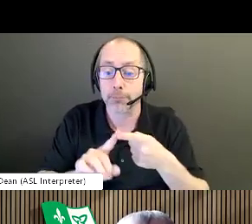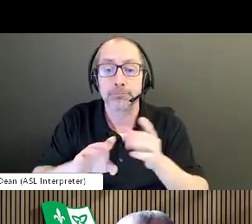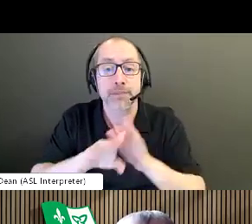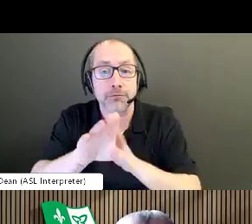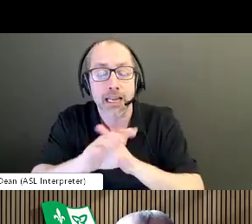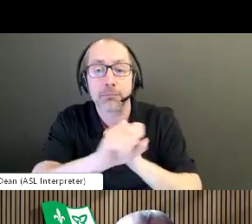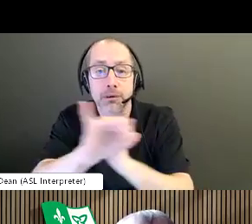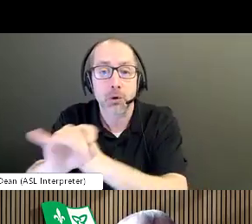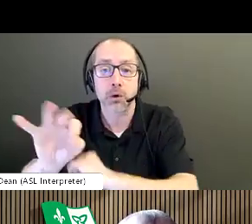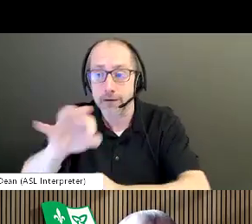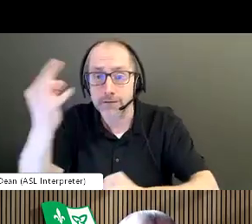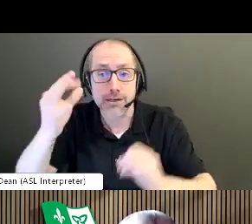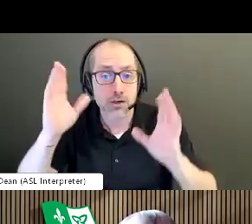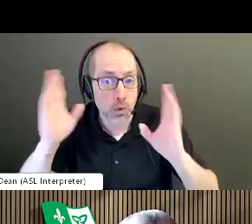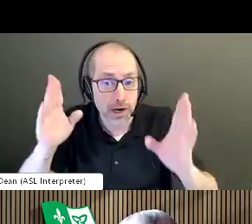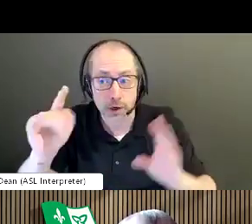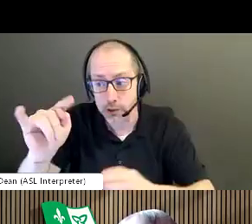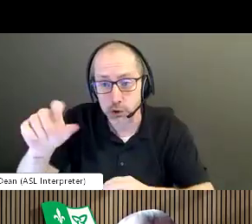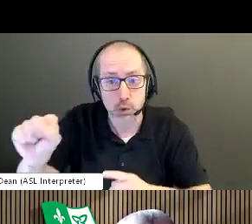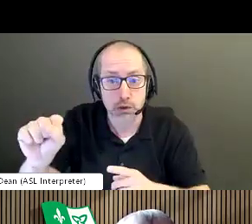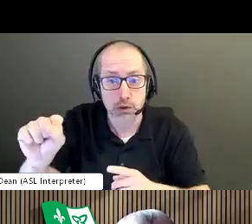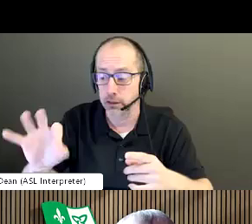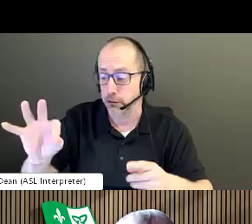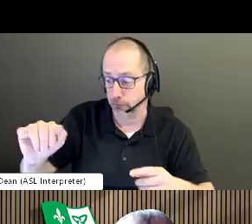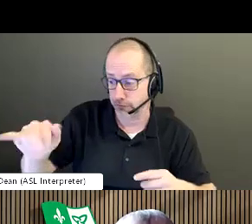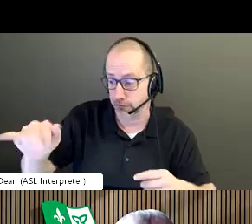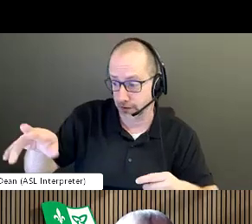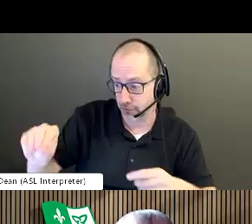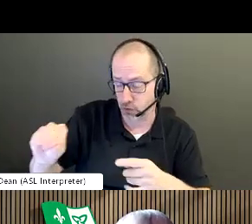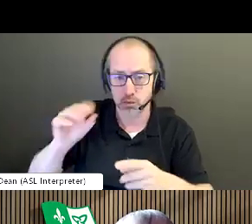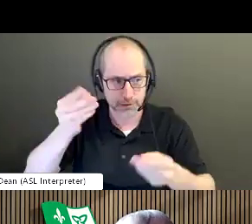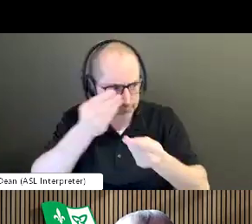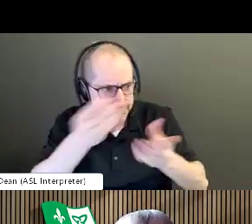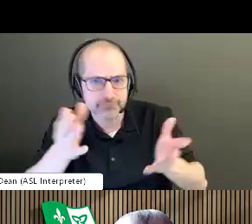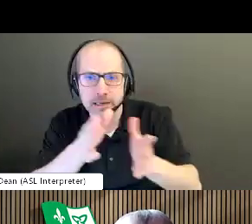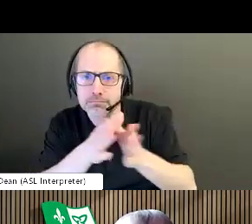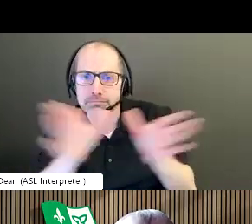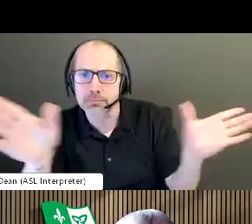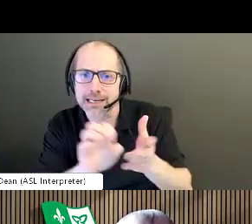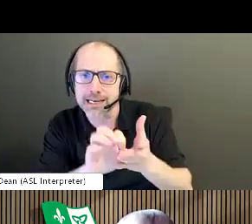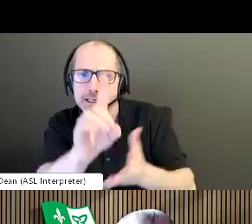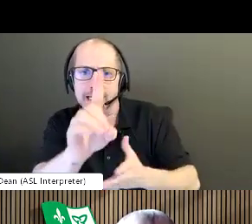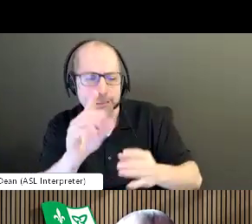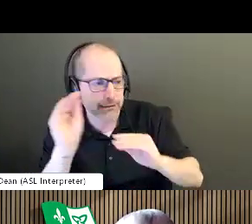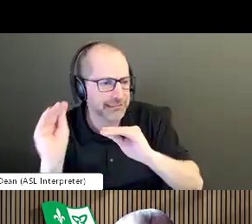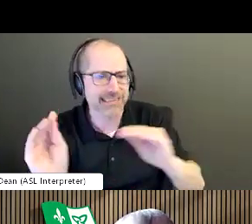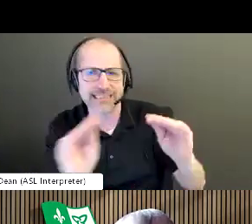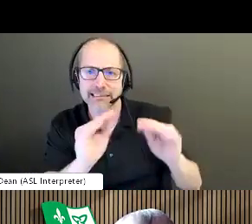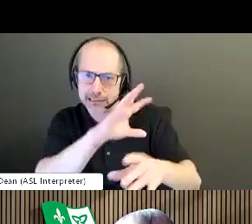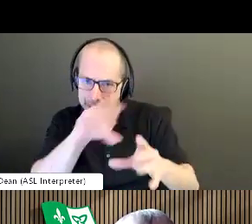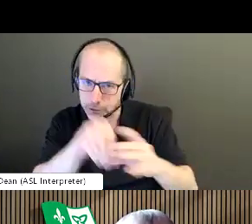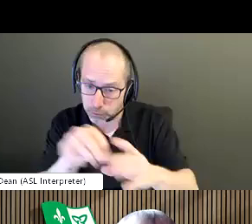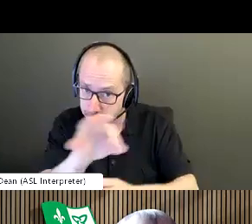of French awareness tools. FARFO is calling for public education campaigns that include French written